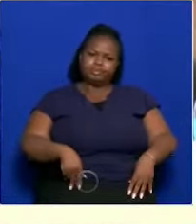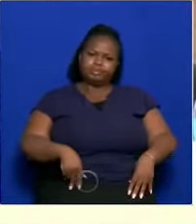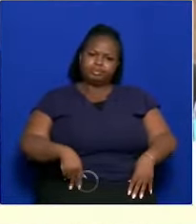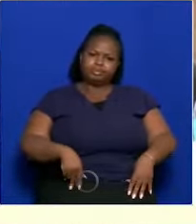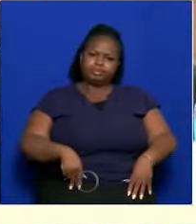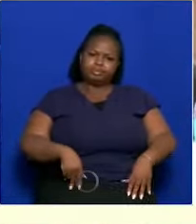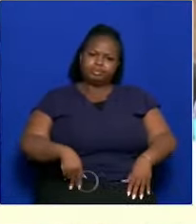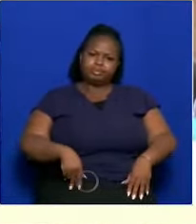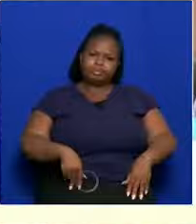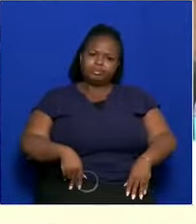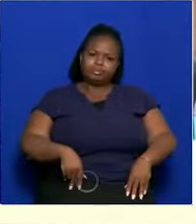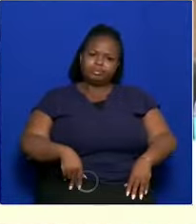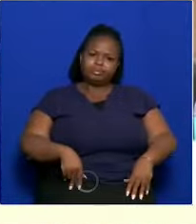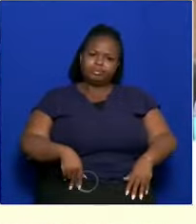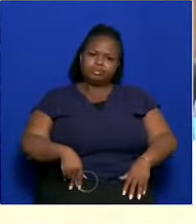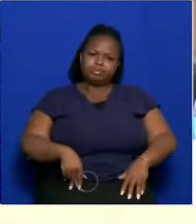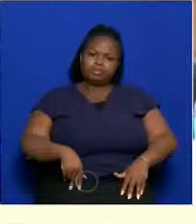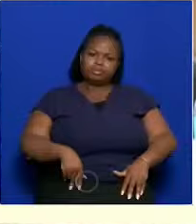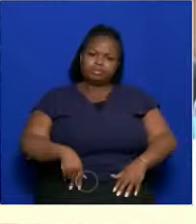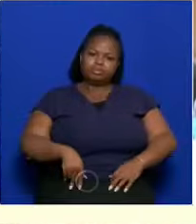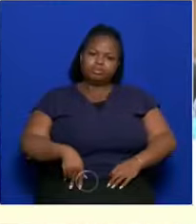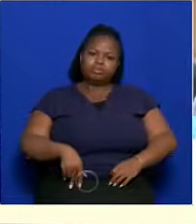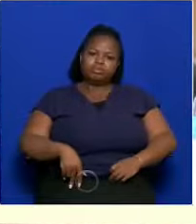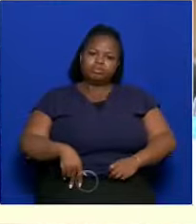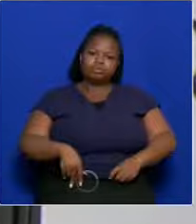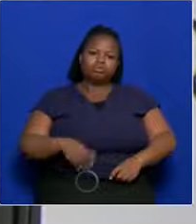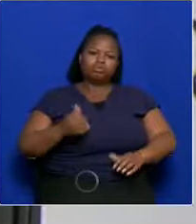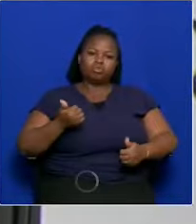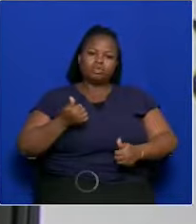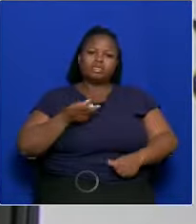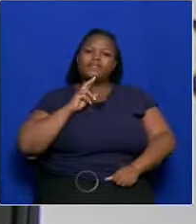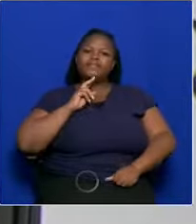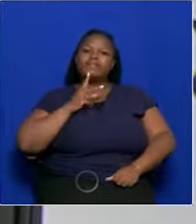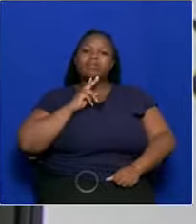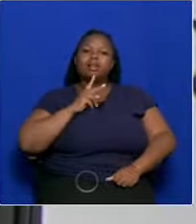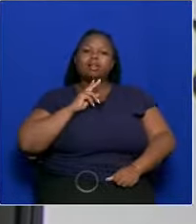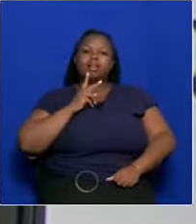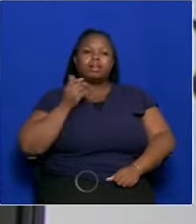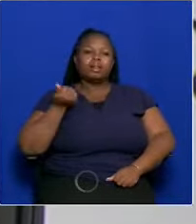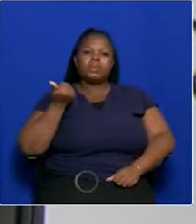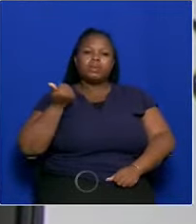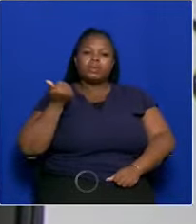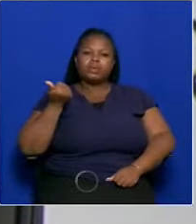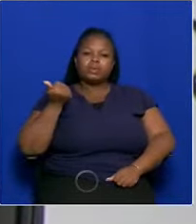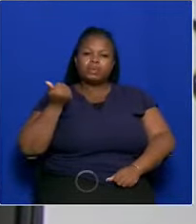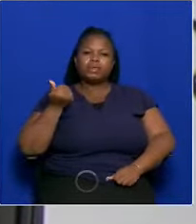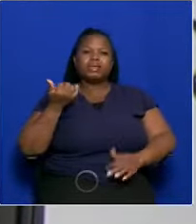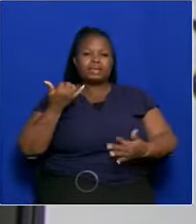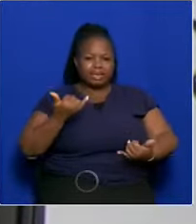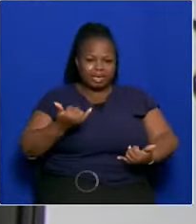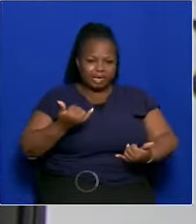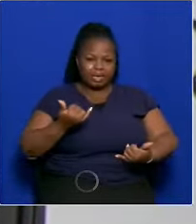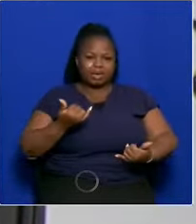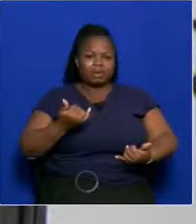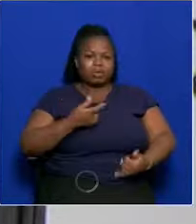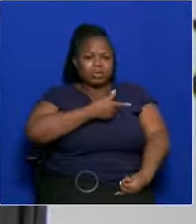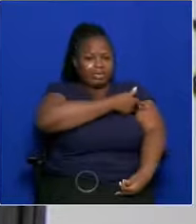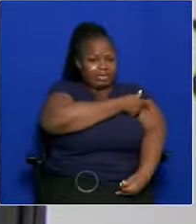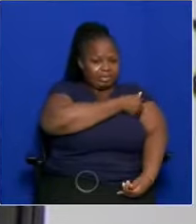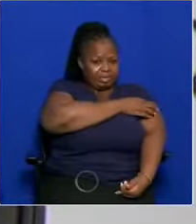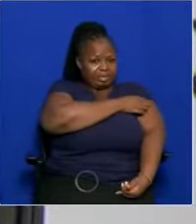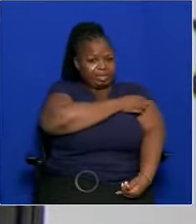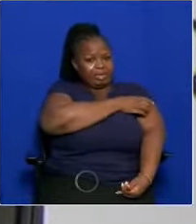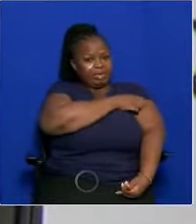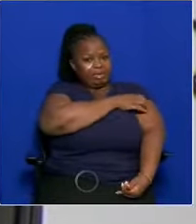even a cushion, you already No, have. we already have verbal one. Yes. And then now he made and quoted and in